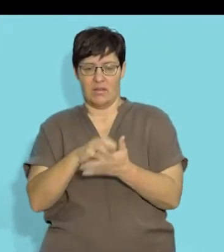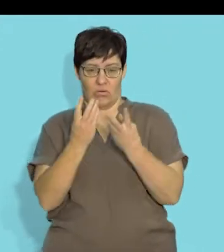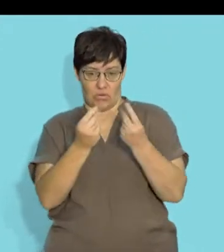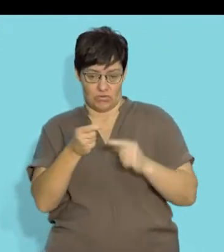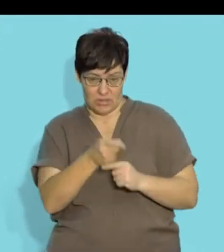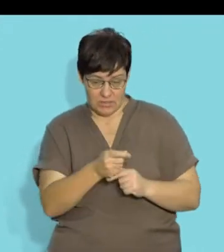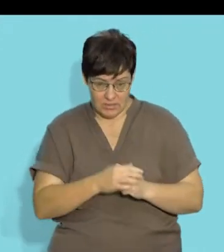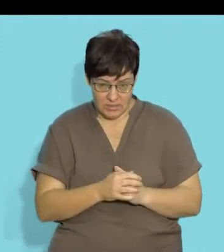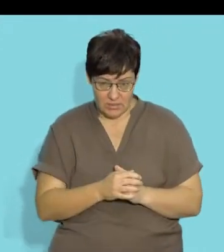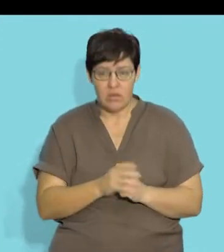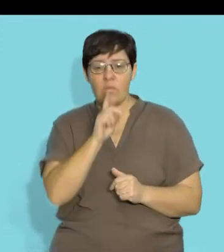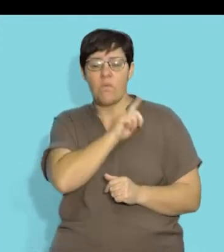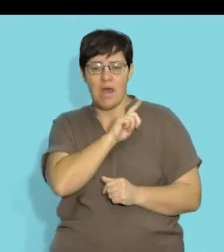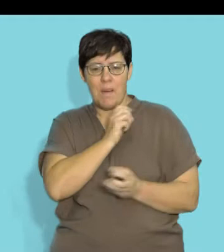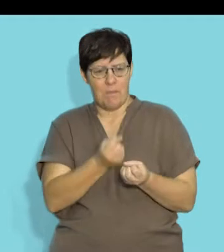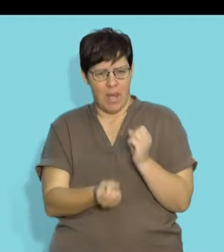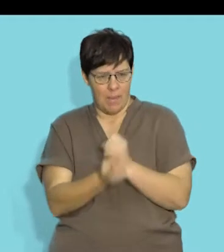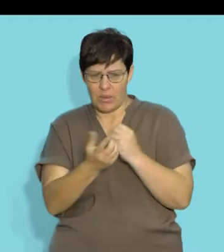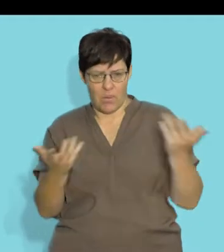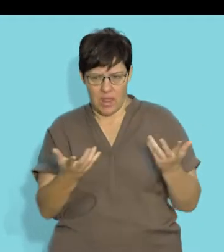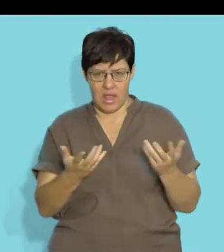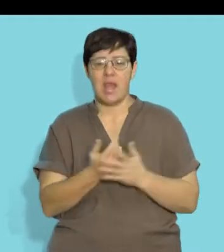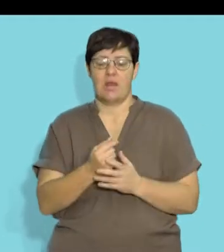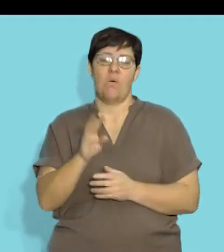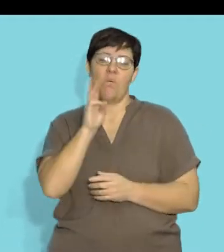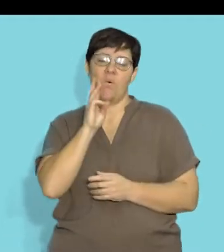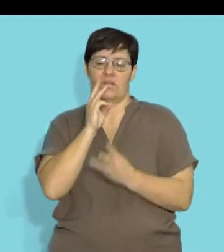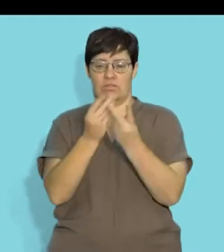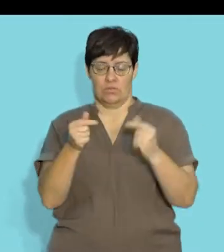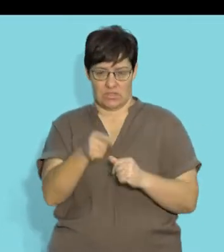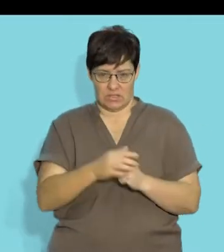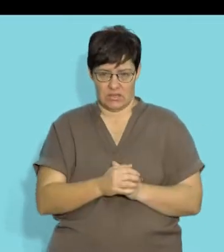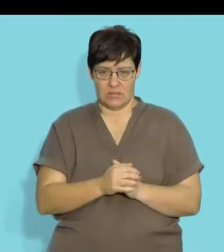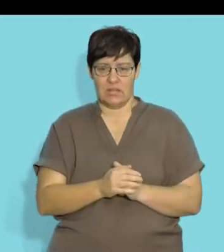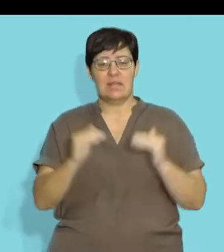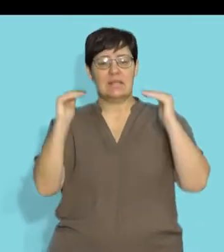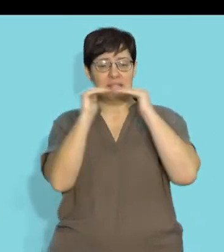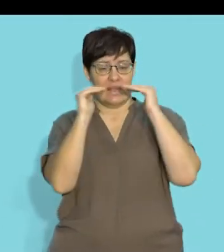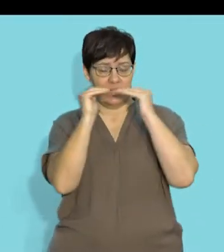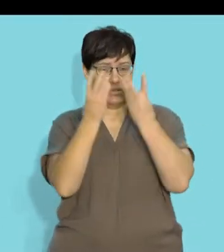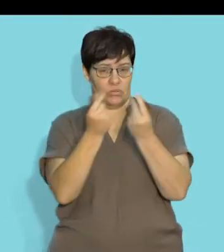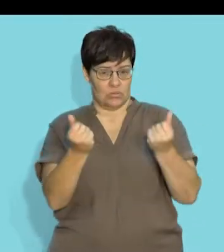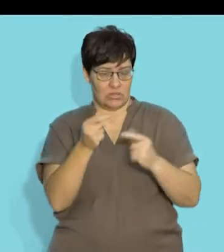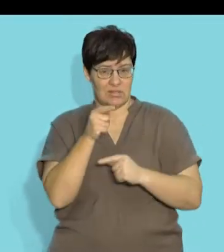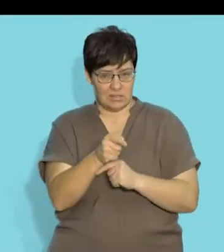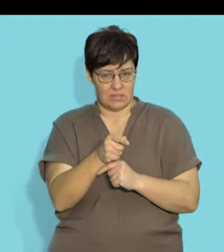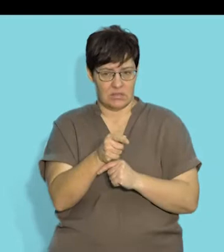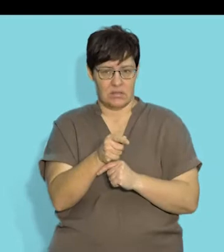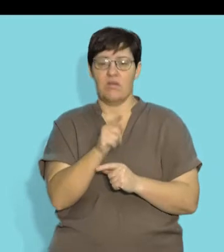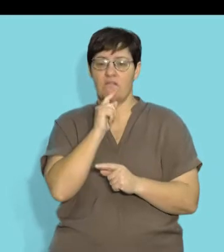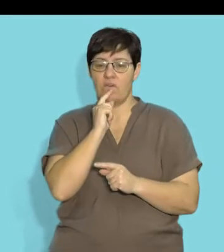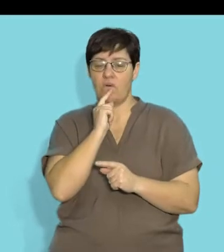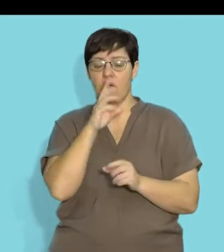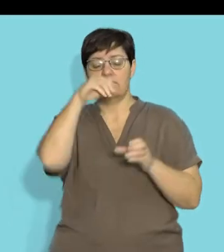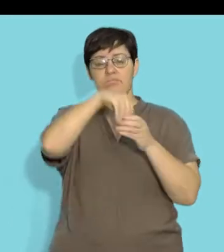take place in aqueous solutions. And then we'll talk about a standard solution in the context of